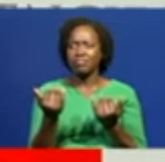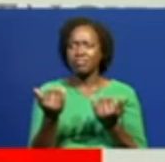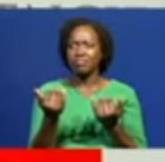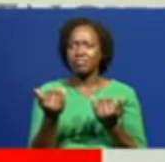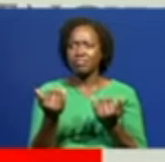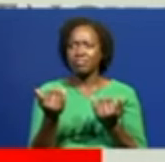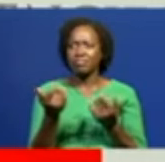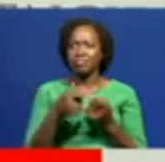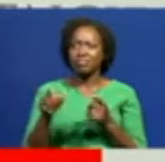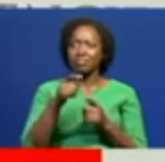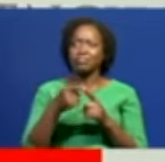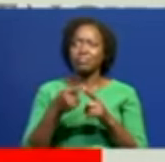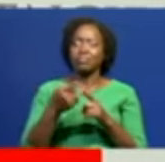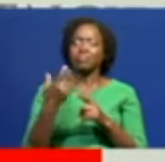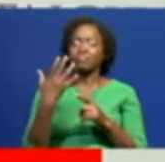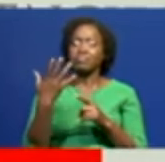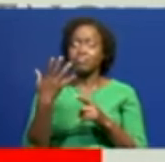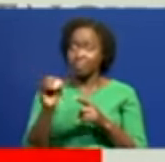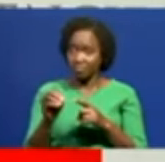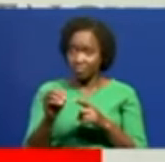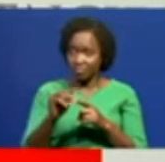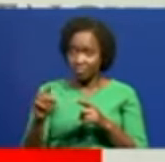It has increased from 50 to 68.